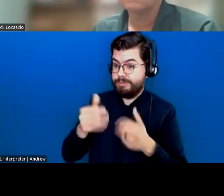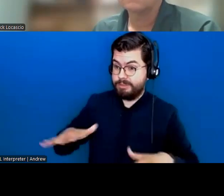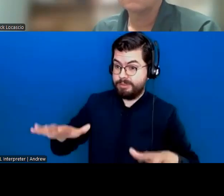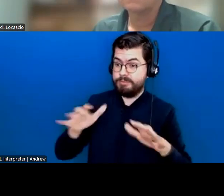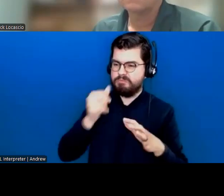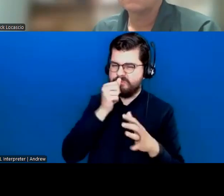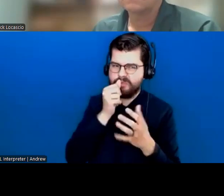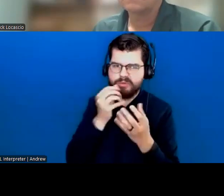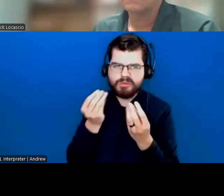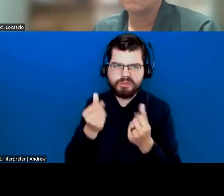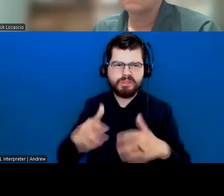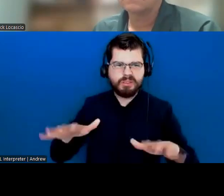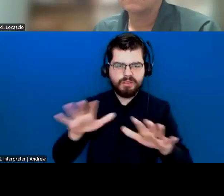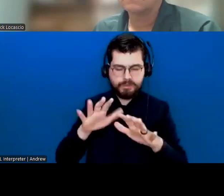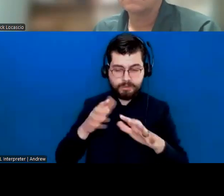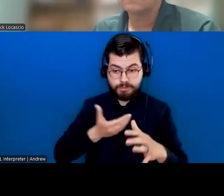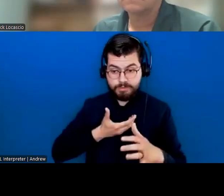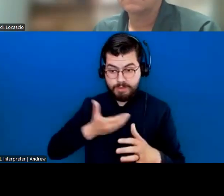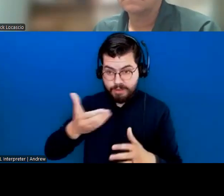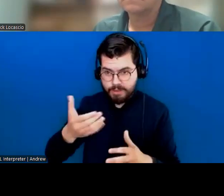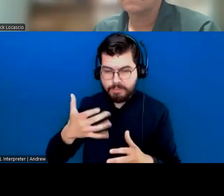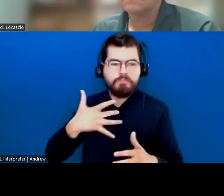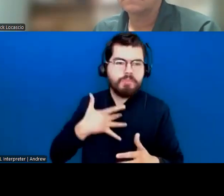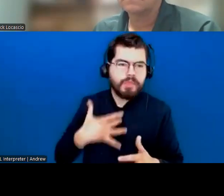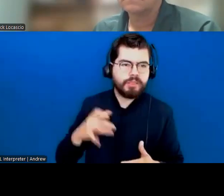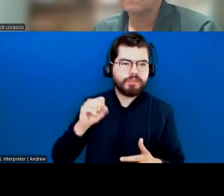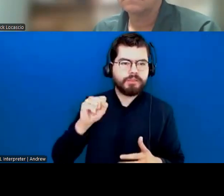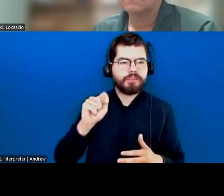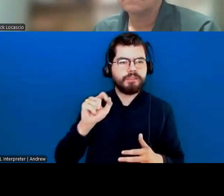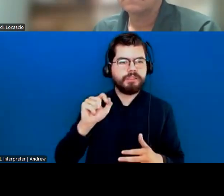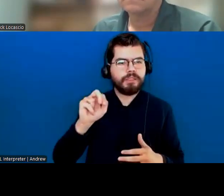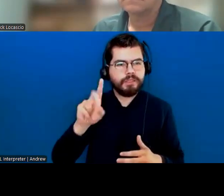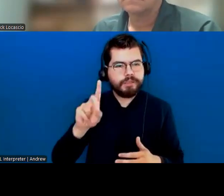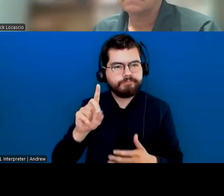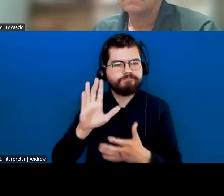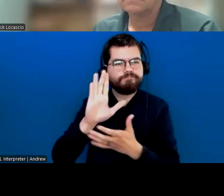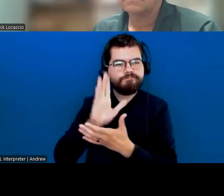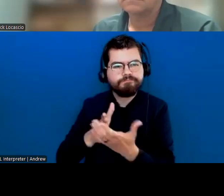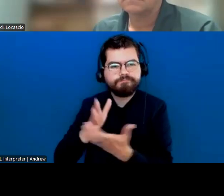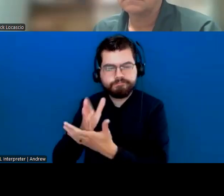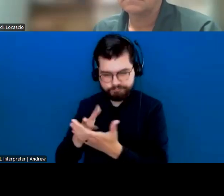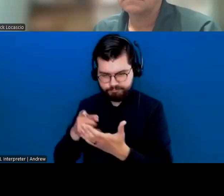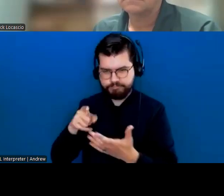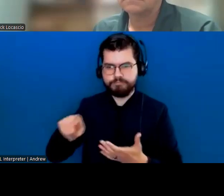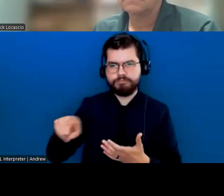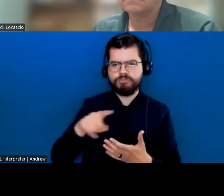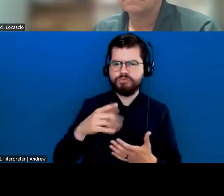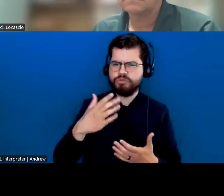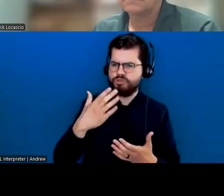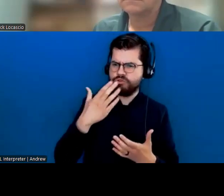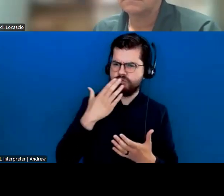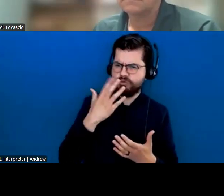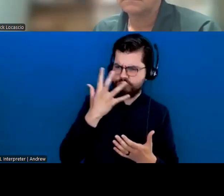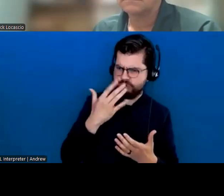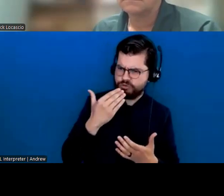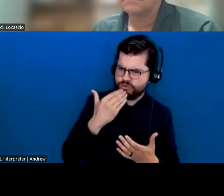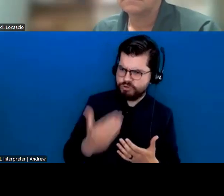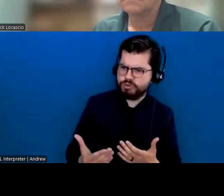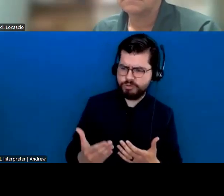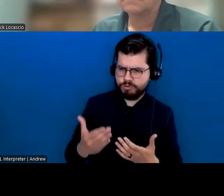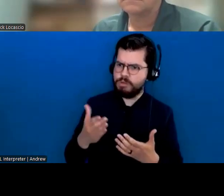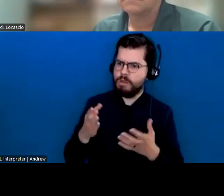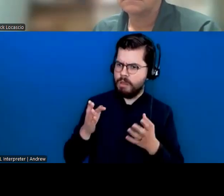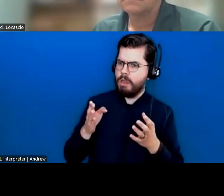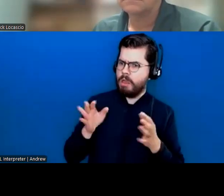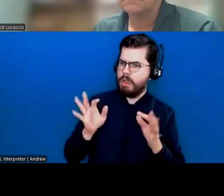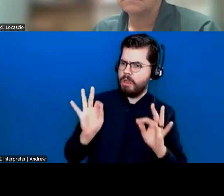unusual for stand or portions to have pretty good conditions, pretty much fall within our desired